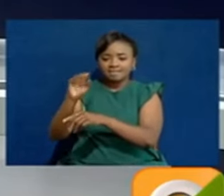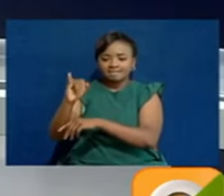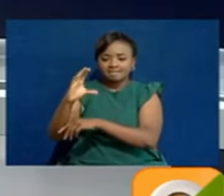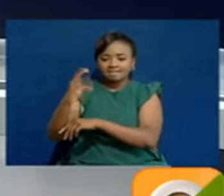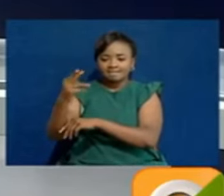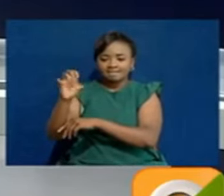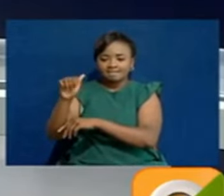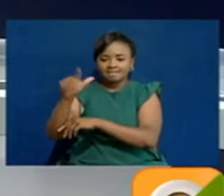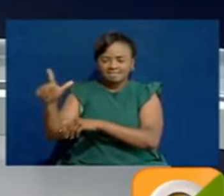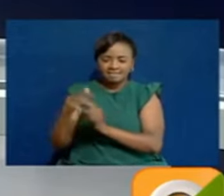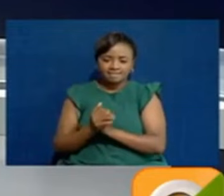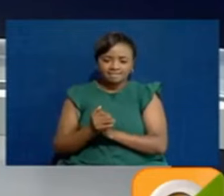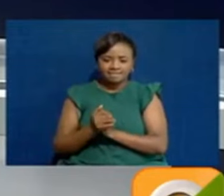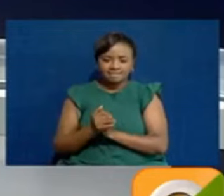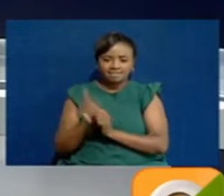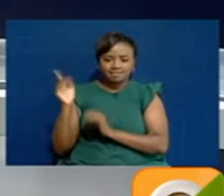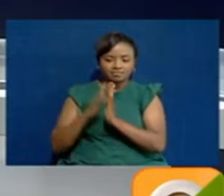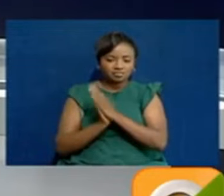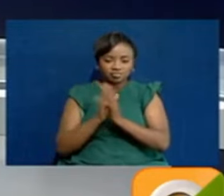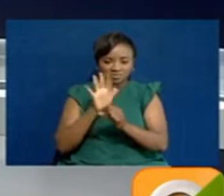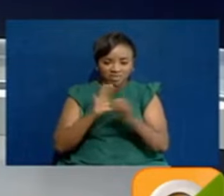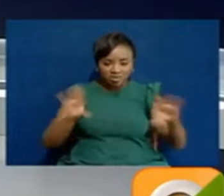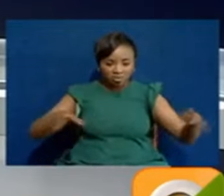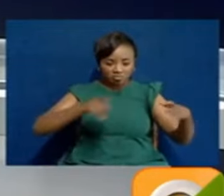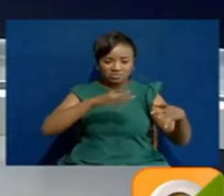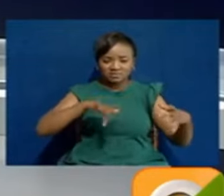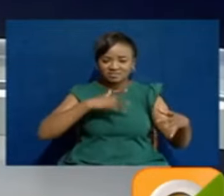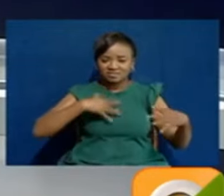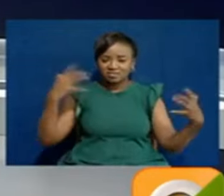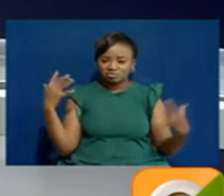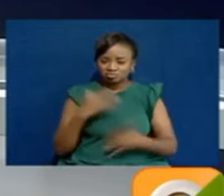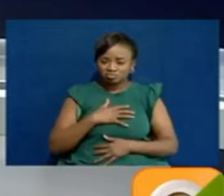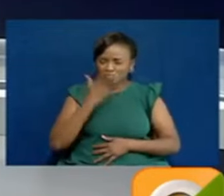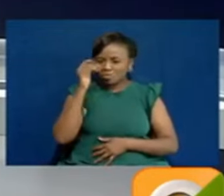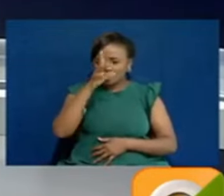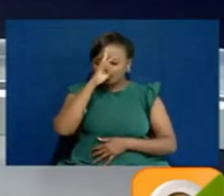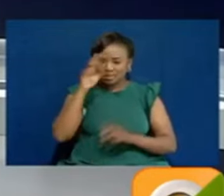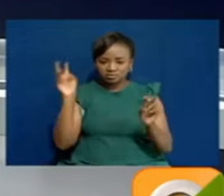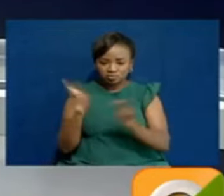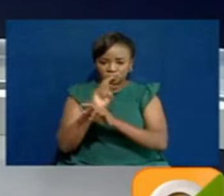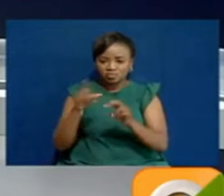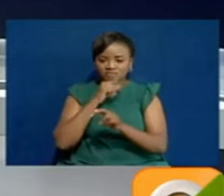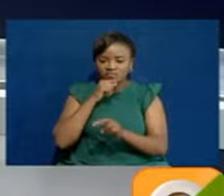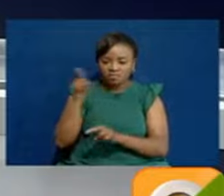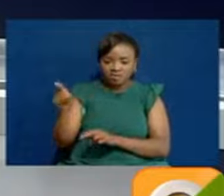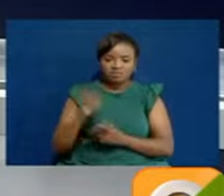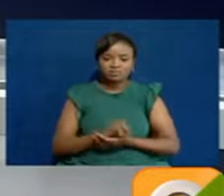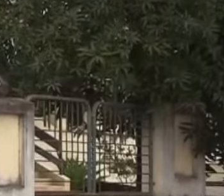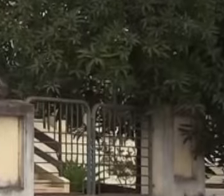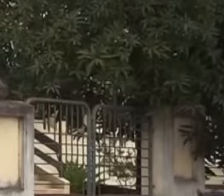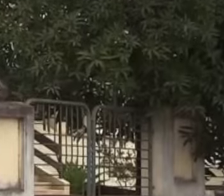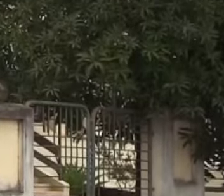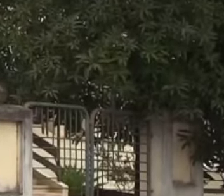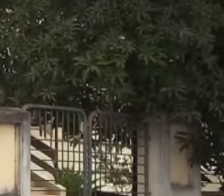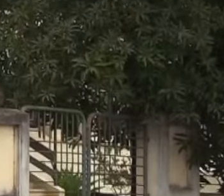with details of this harrowing case that has left the community in shock as police hunt down the suspected pedophile.